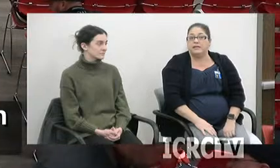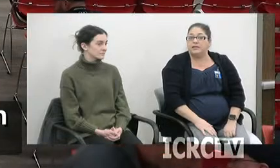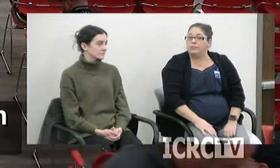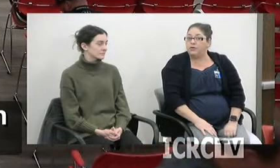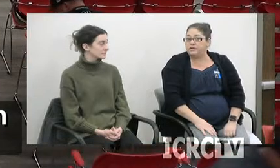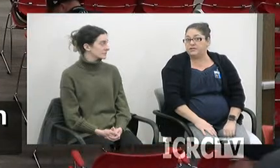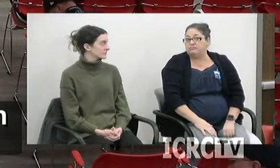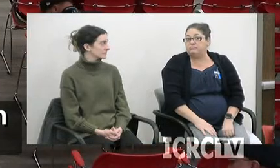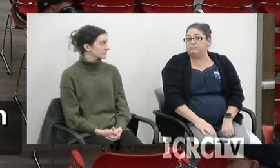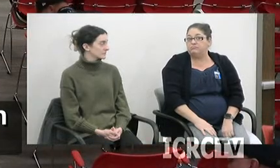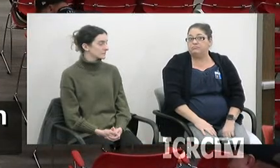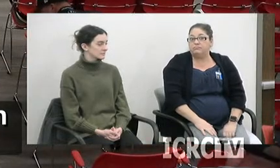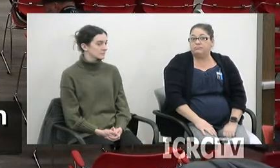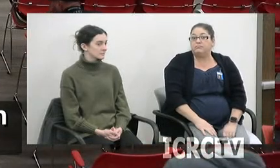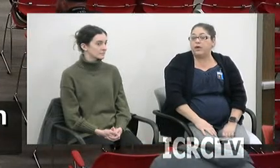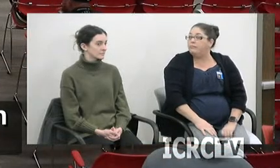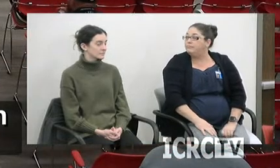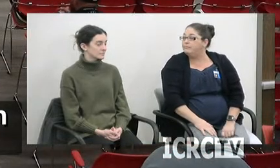A joke.